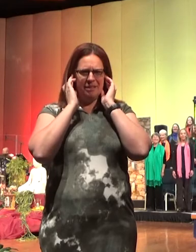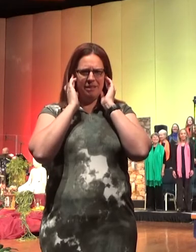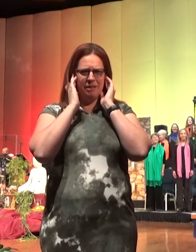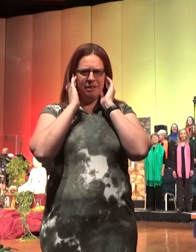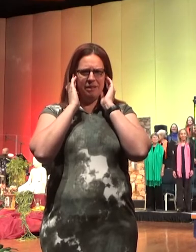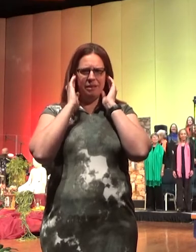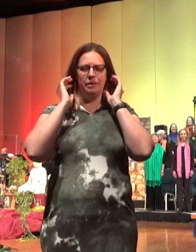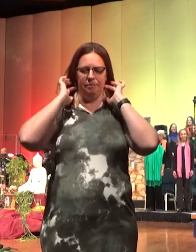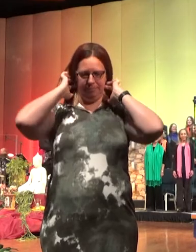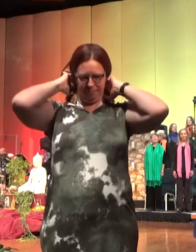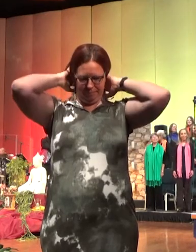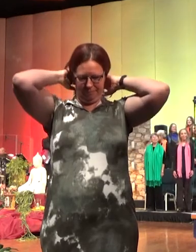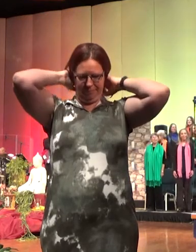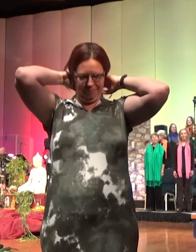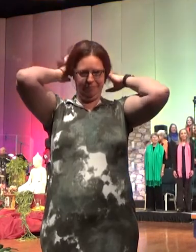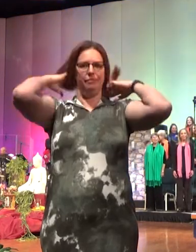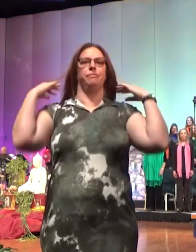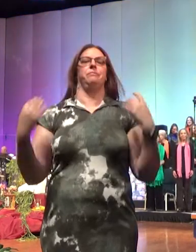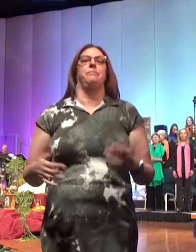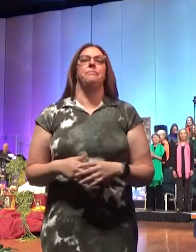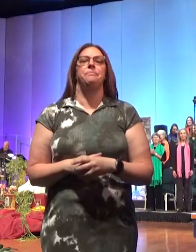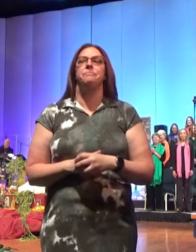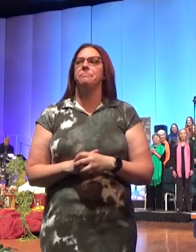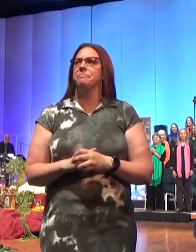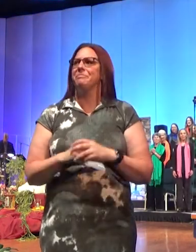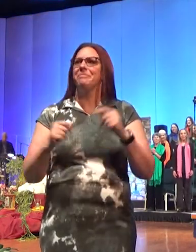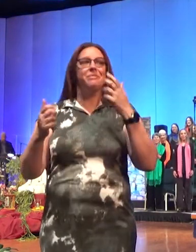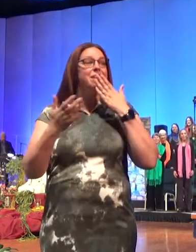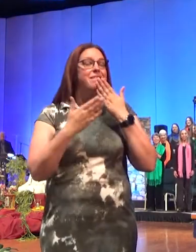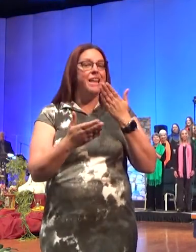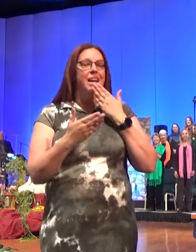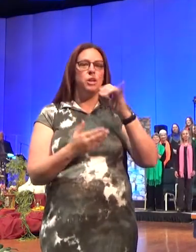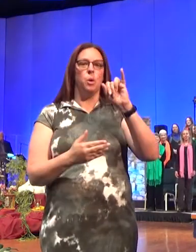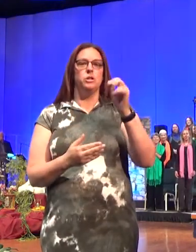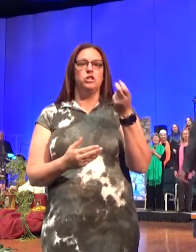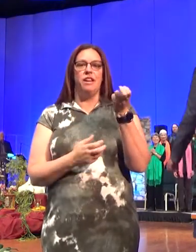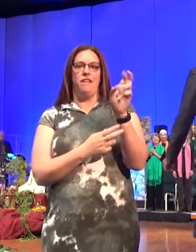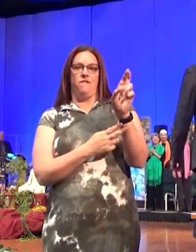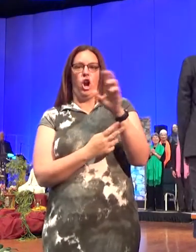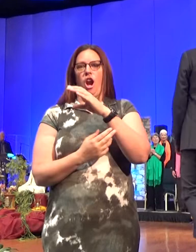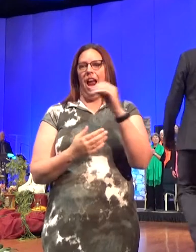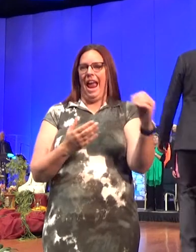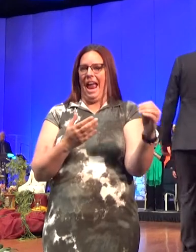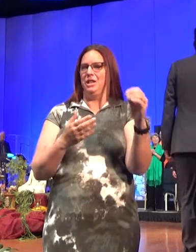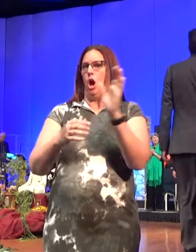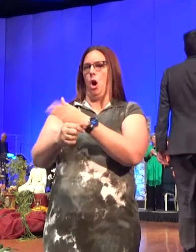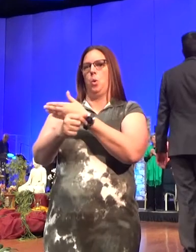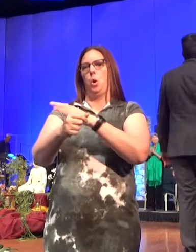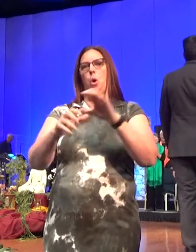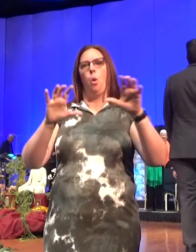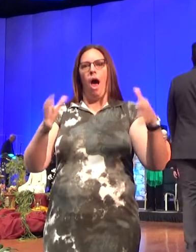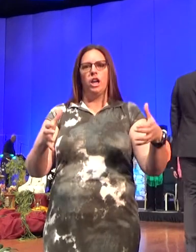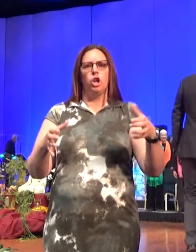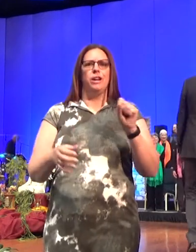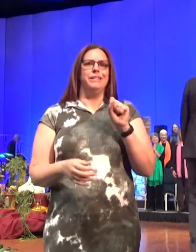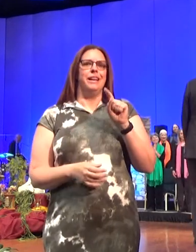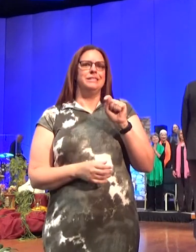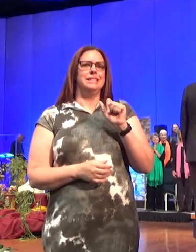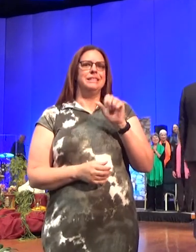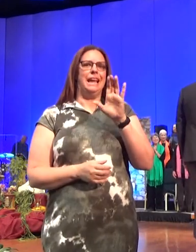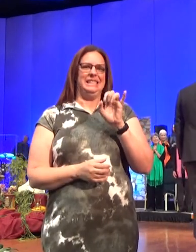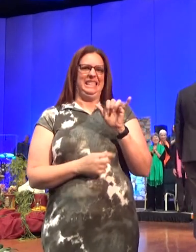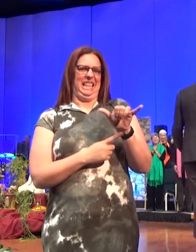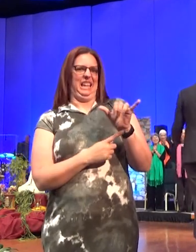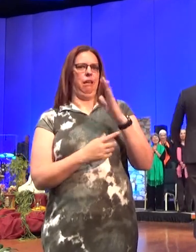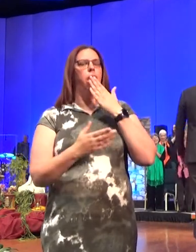Thank you, Jennifer Burnett and our Mile High Choir. Stacy, thank you so much for all that you've done for us all these years, but